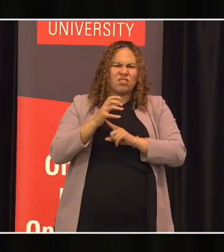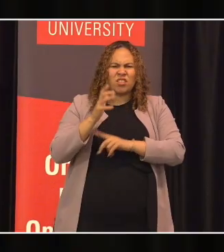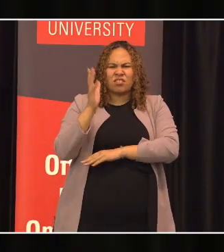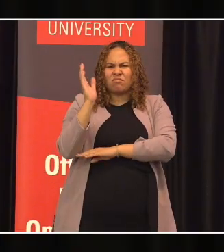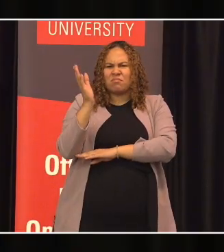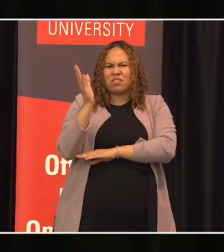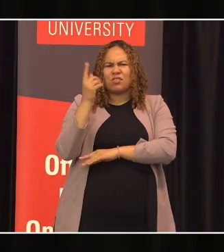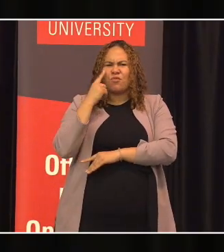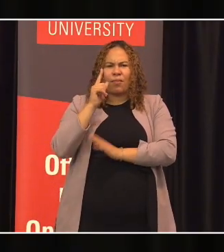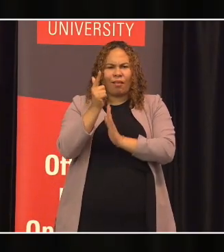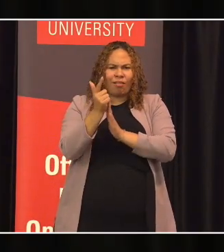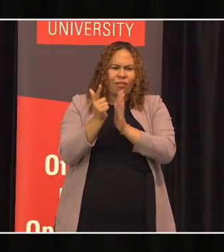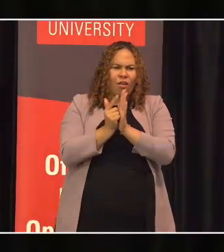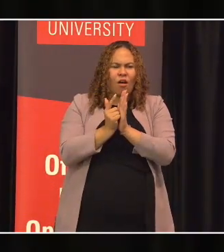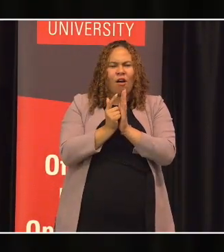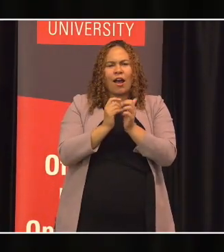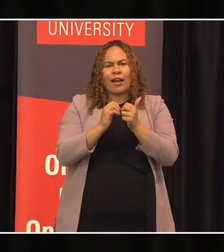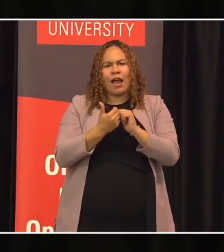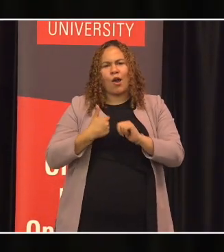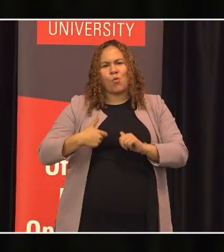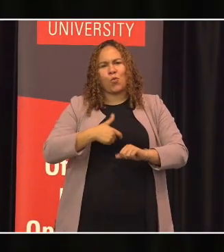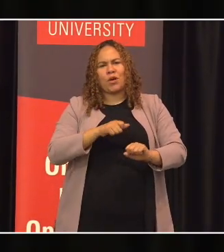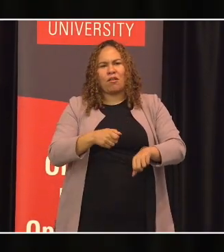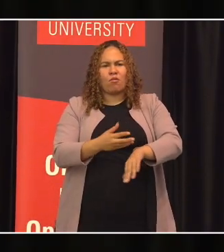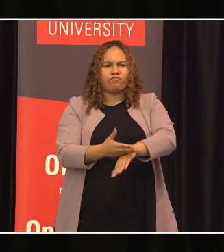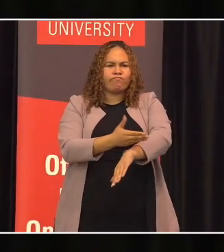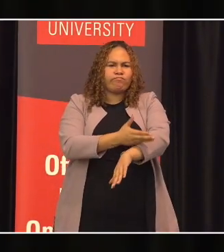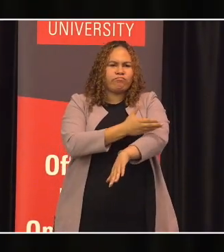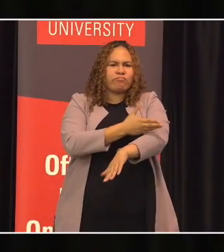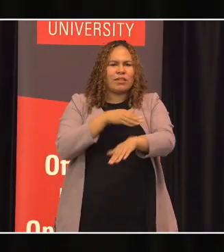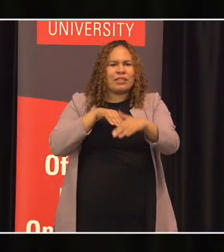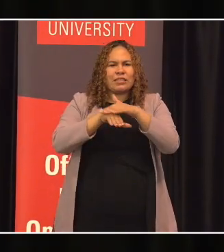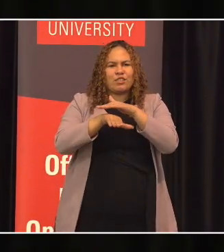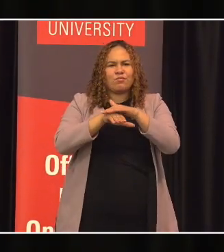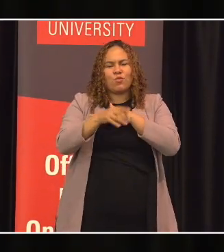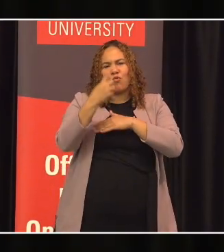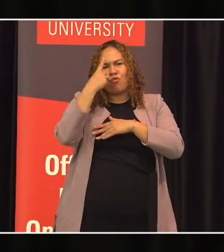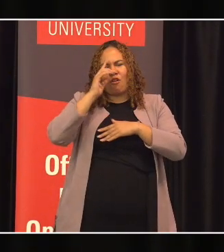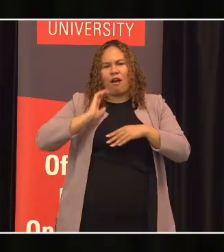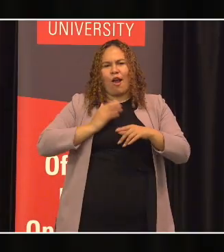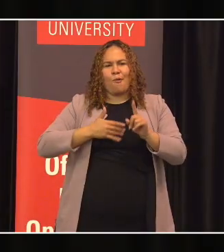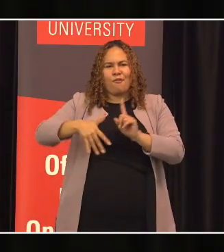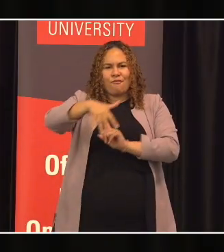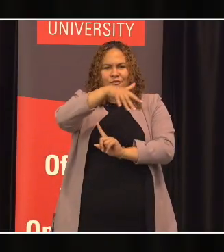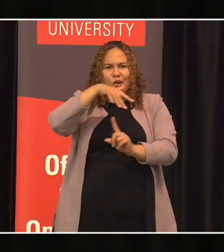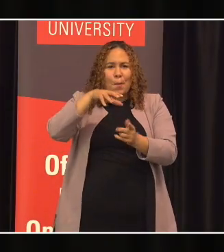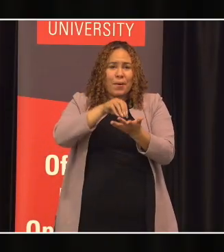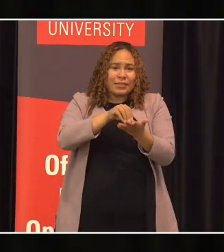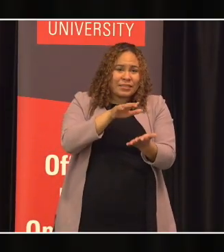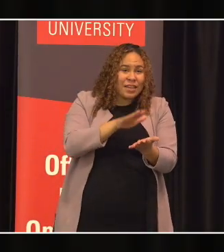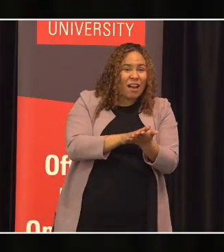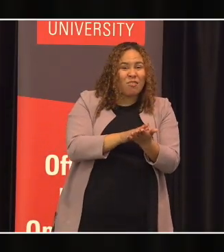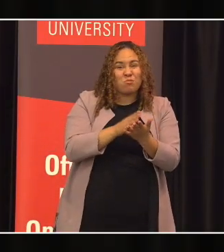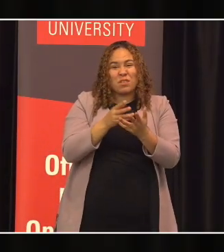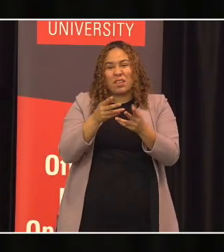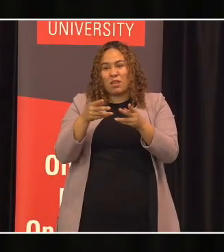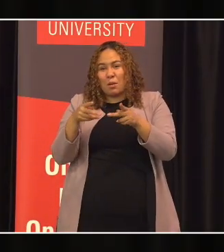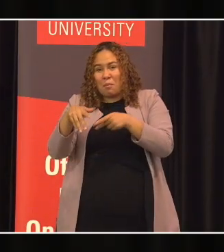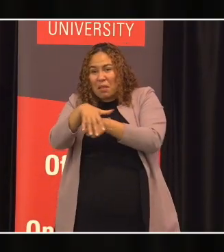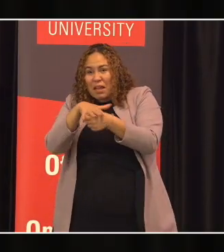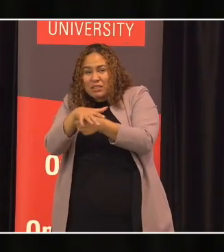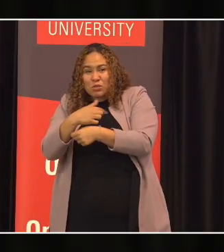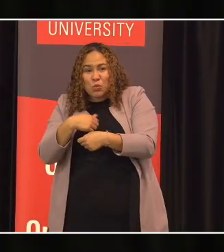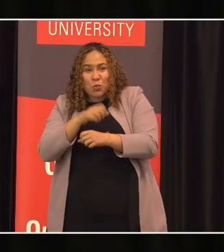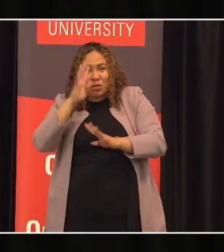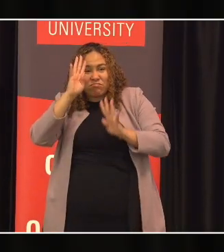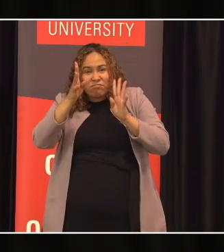law and the ways that we can improve accessibility within our environments and the documents and the spaces that we create. And I'm